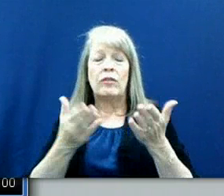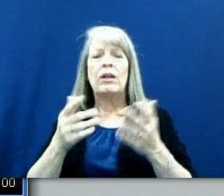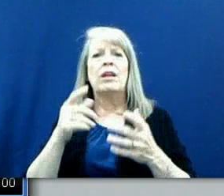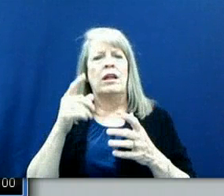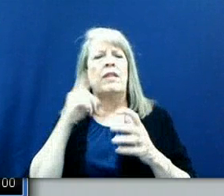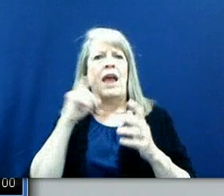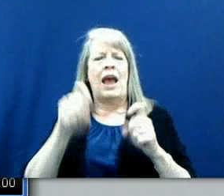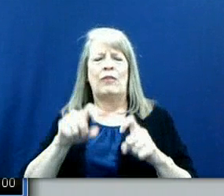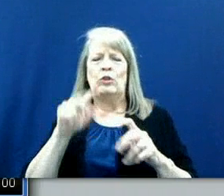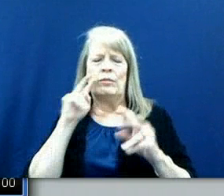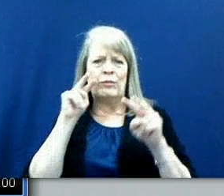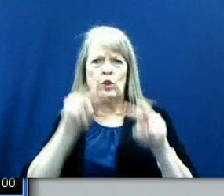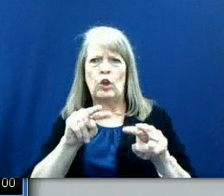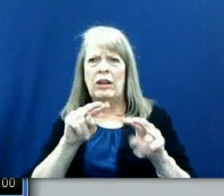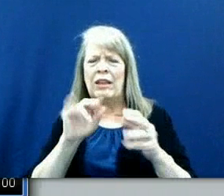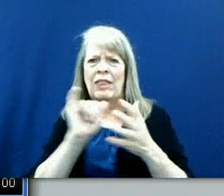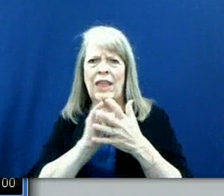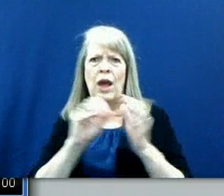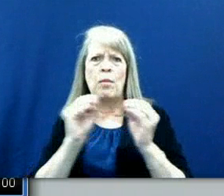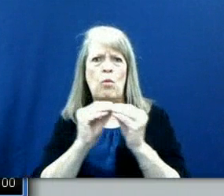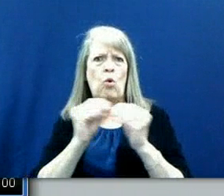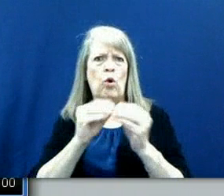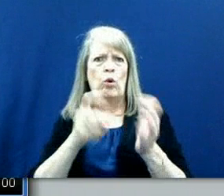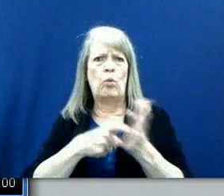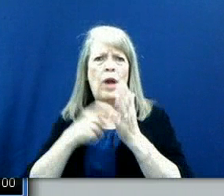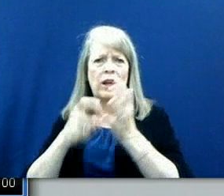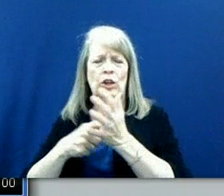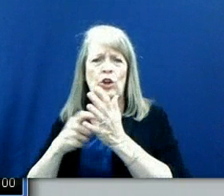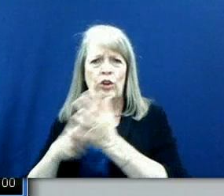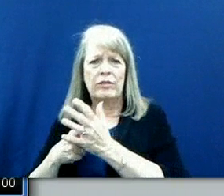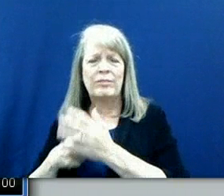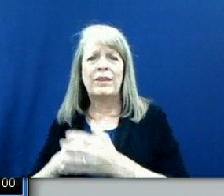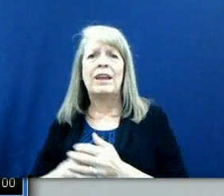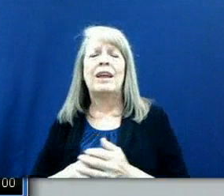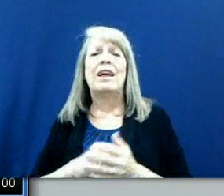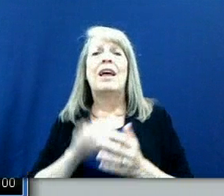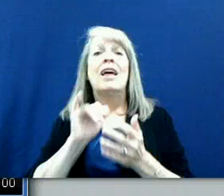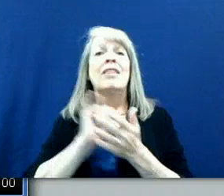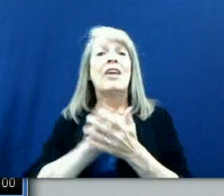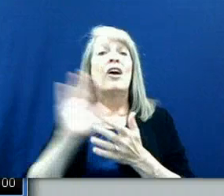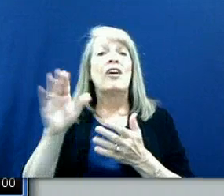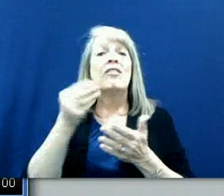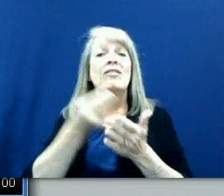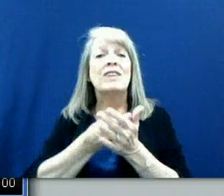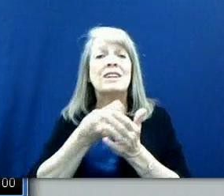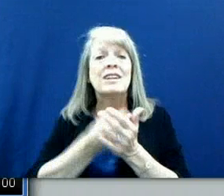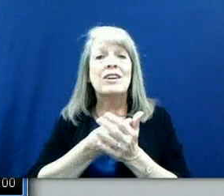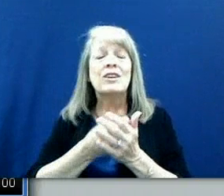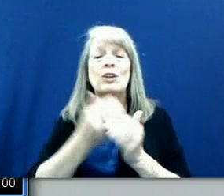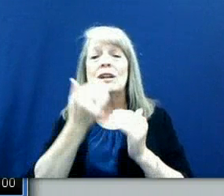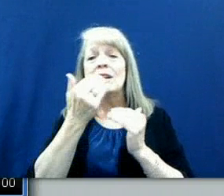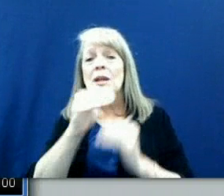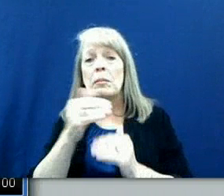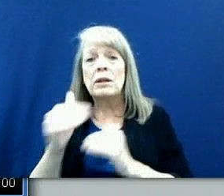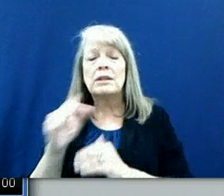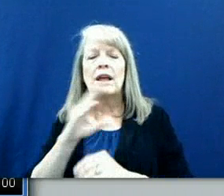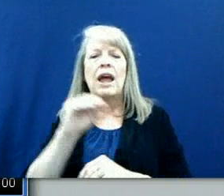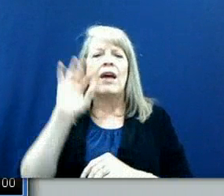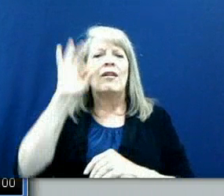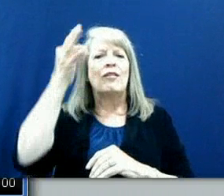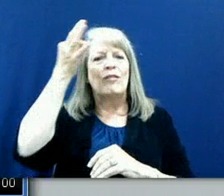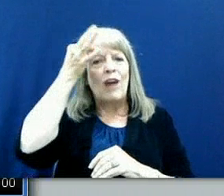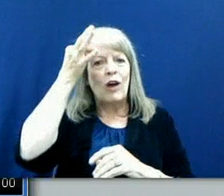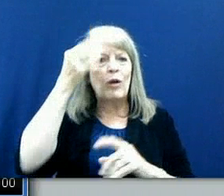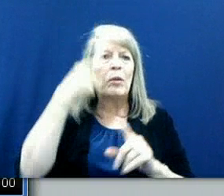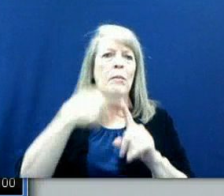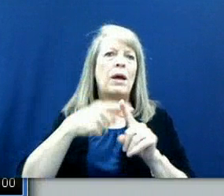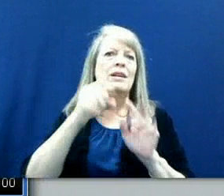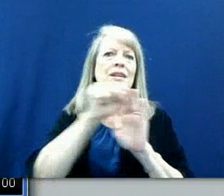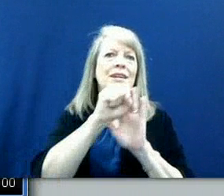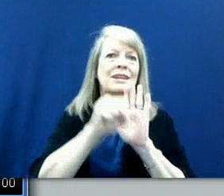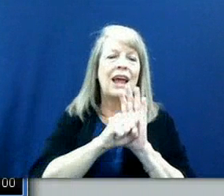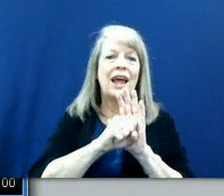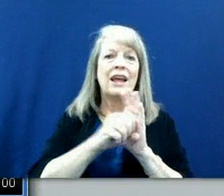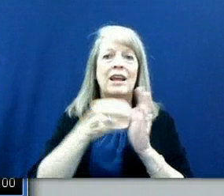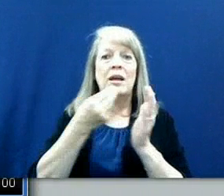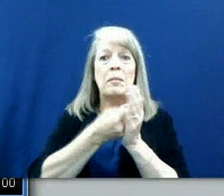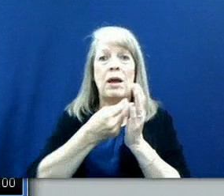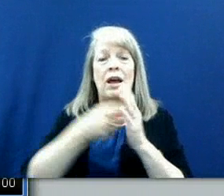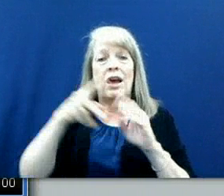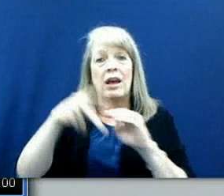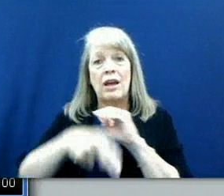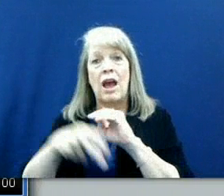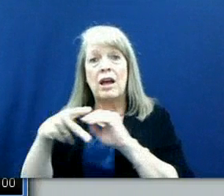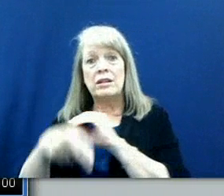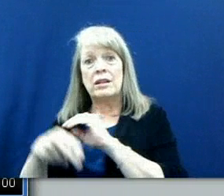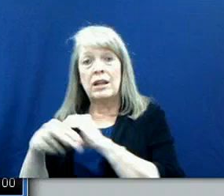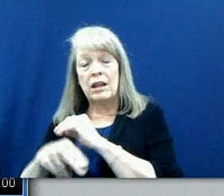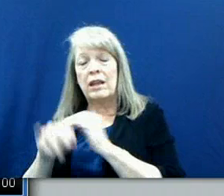services. Fiscal restraints and federal and state budget cuts mean that VR agencies need to look